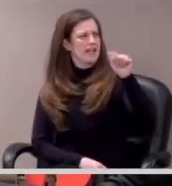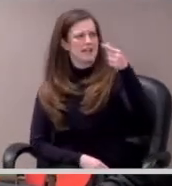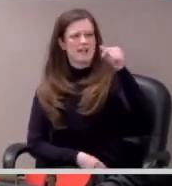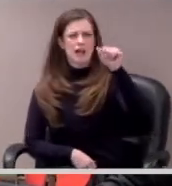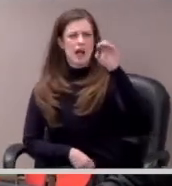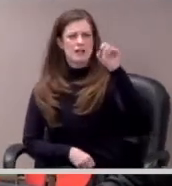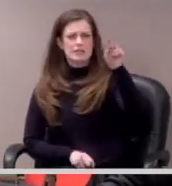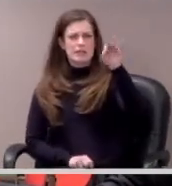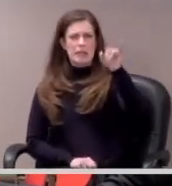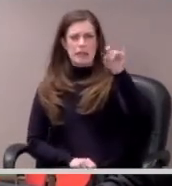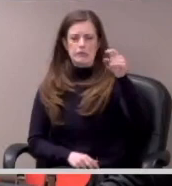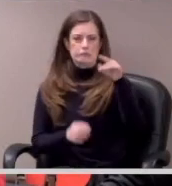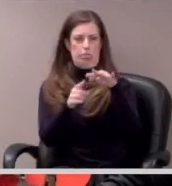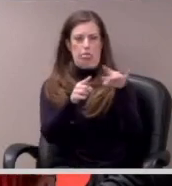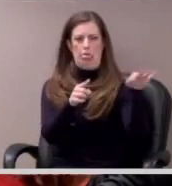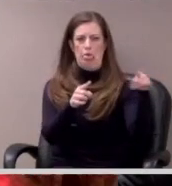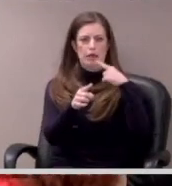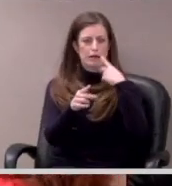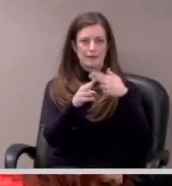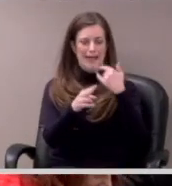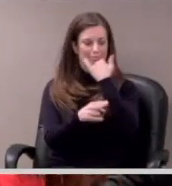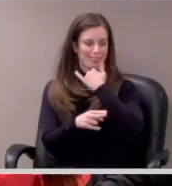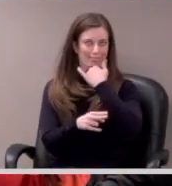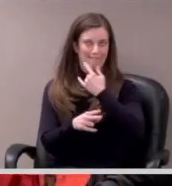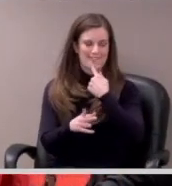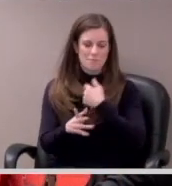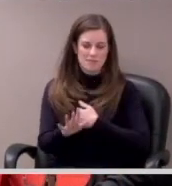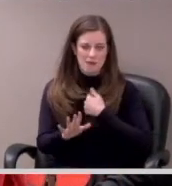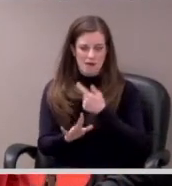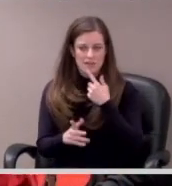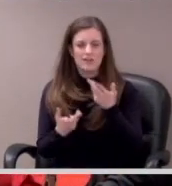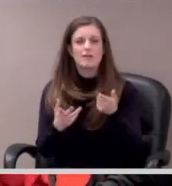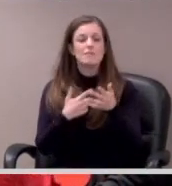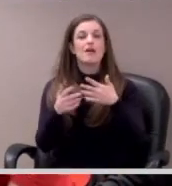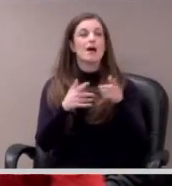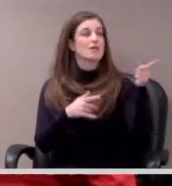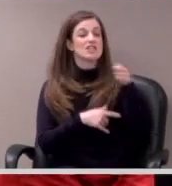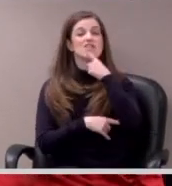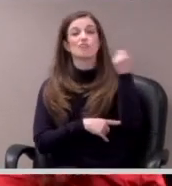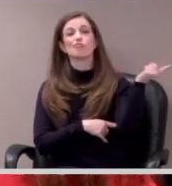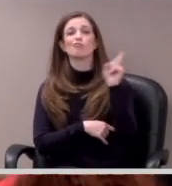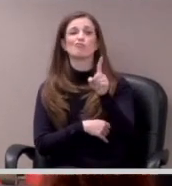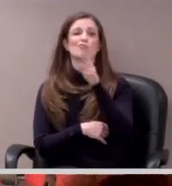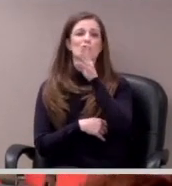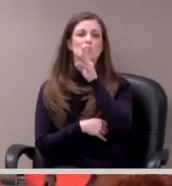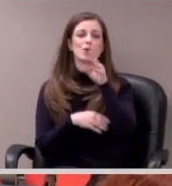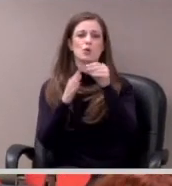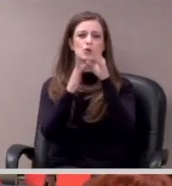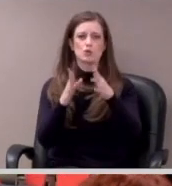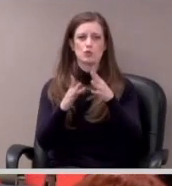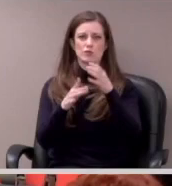again, sorry. How about Ms. Marina? And she's going to speak on student assignment.